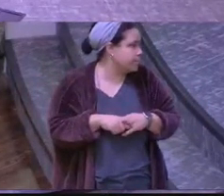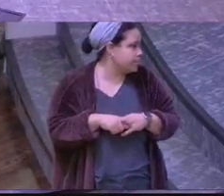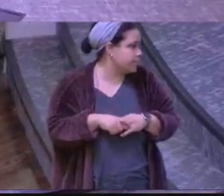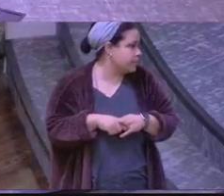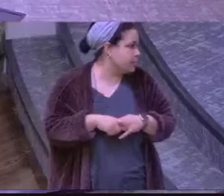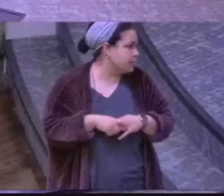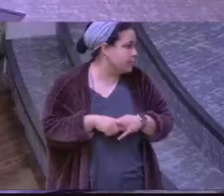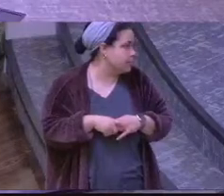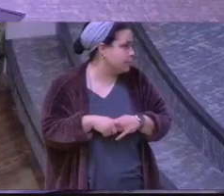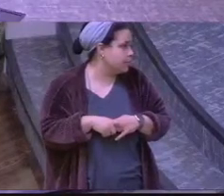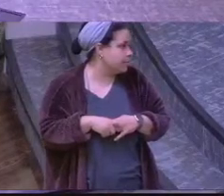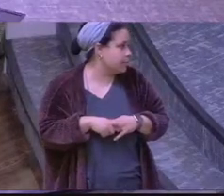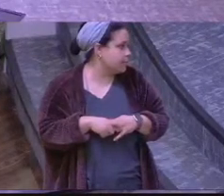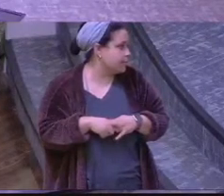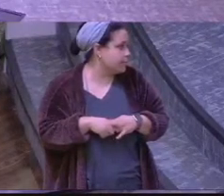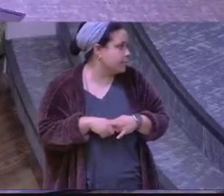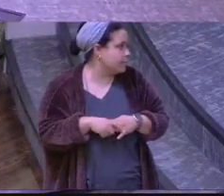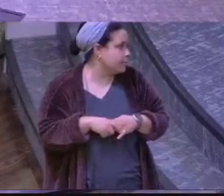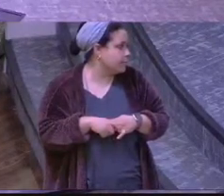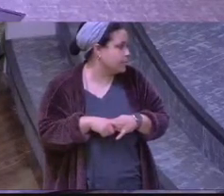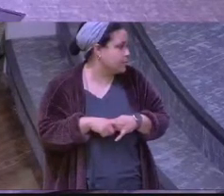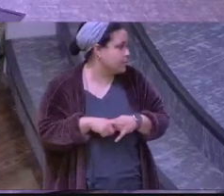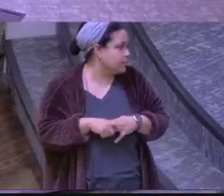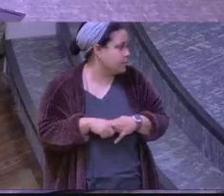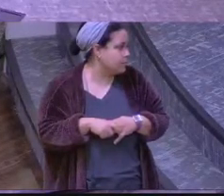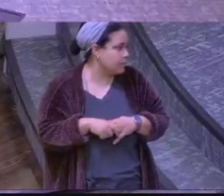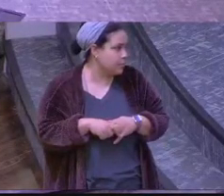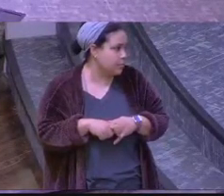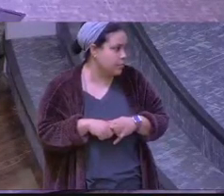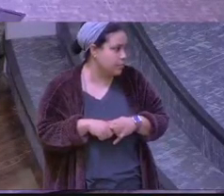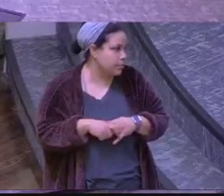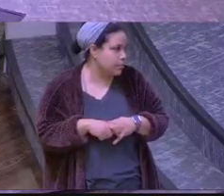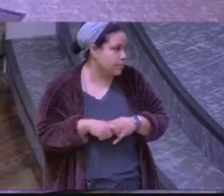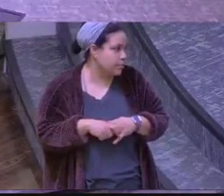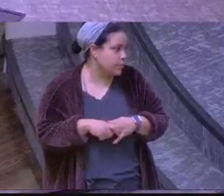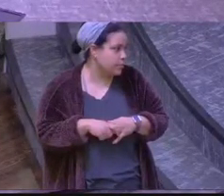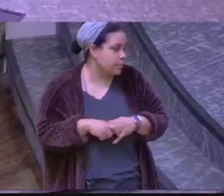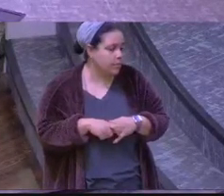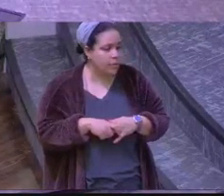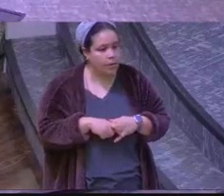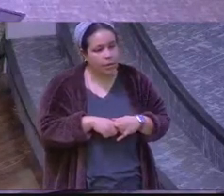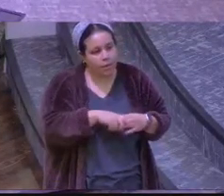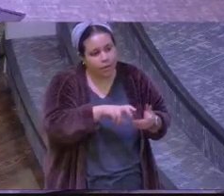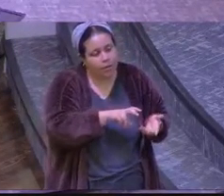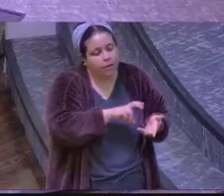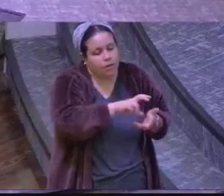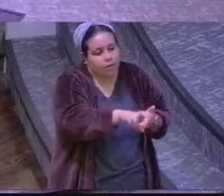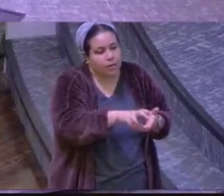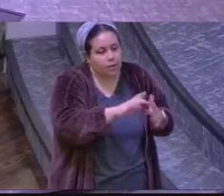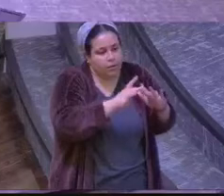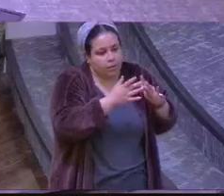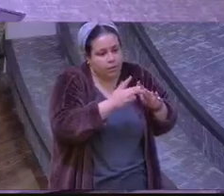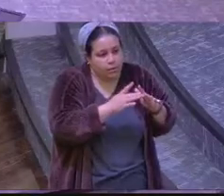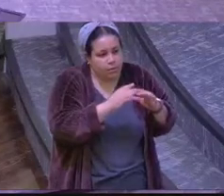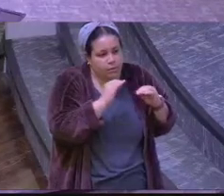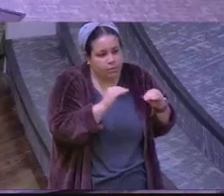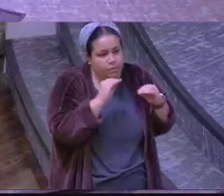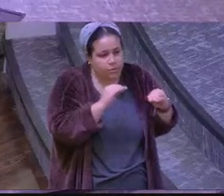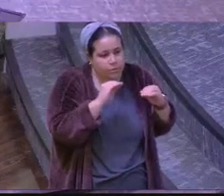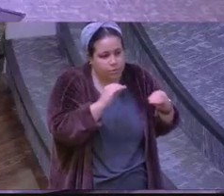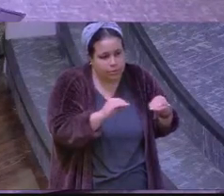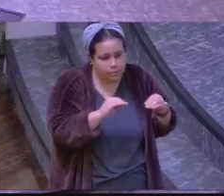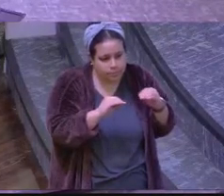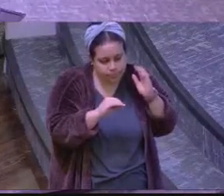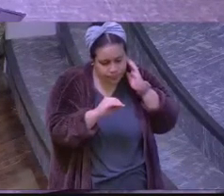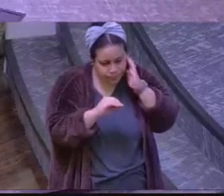will they use, I don't know if they even still use this, but will it be like a supplemental online instruction? Yes. Still, or will